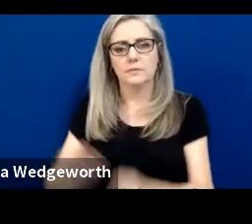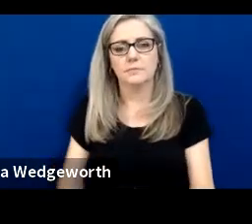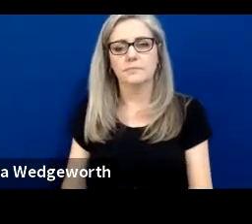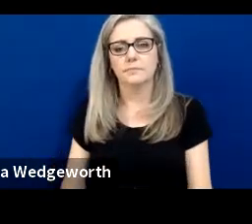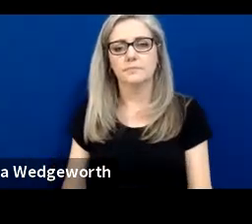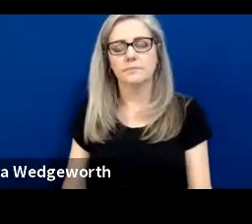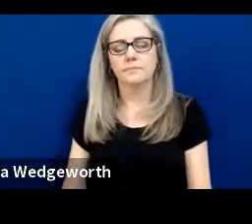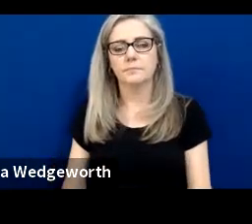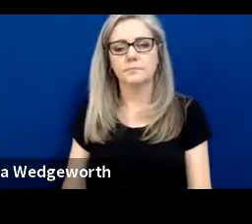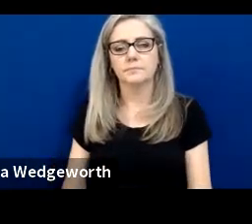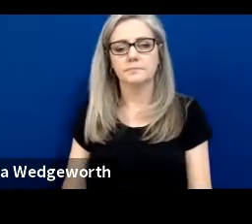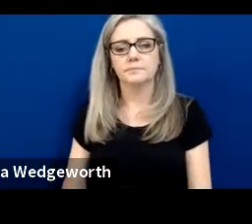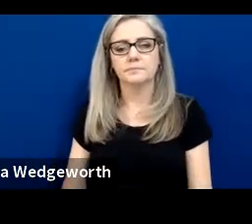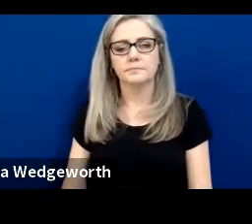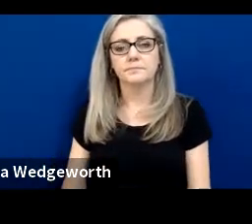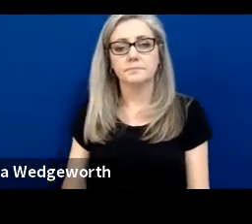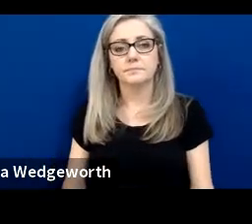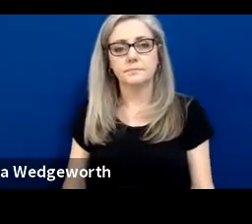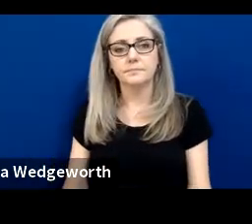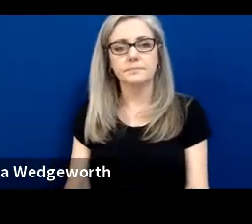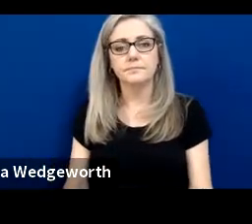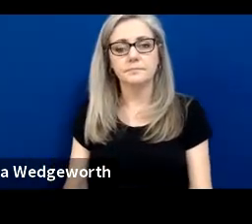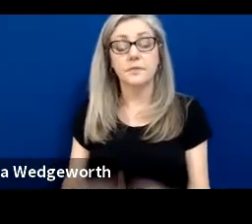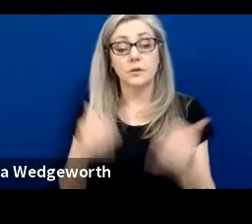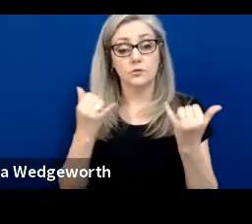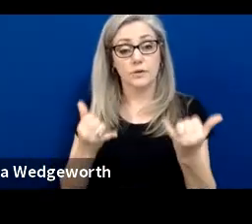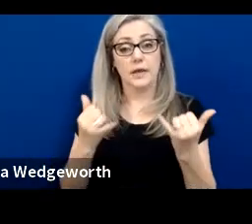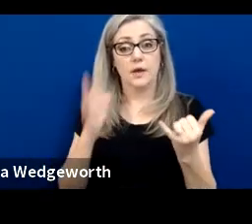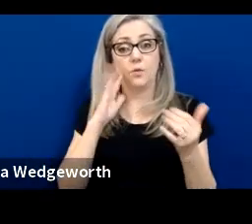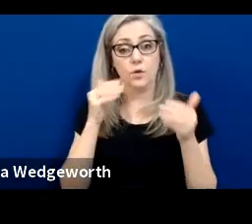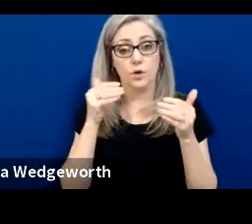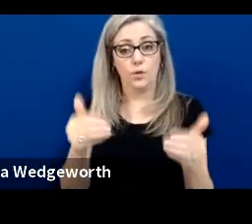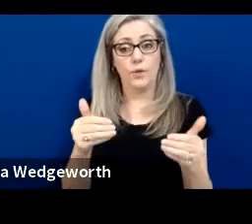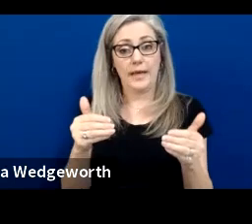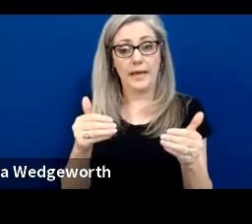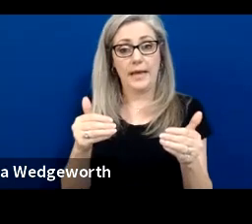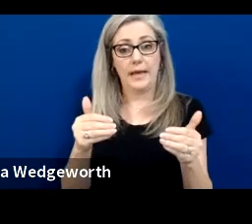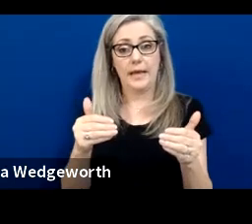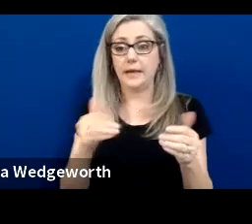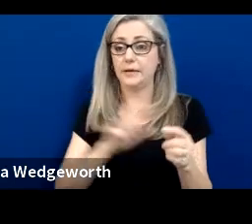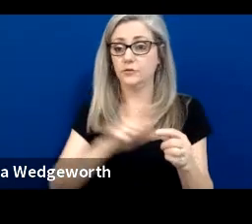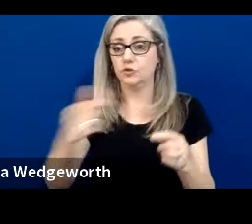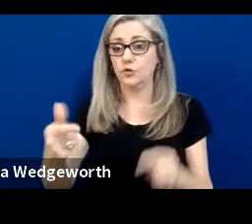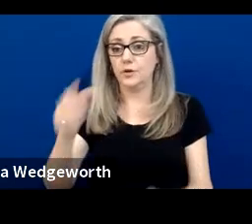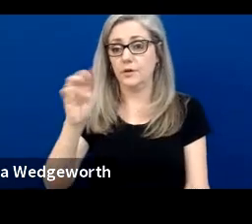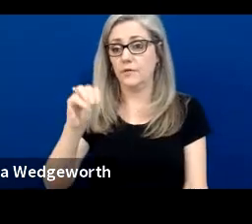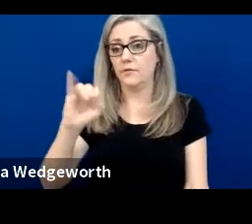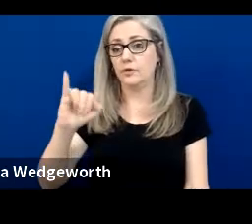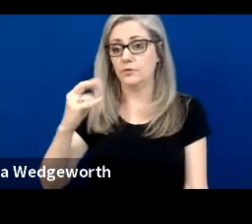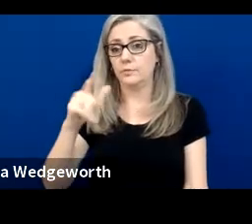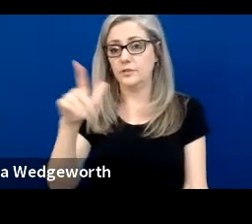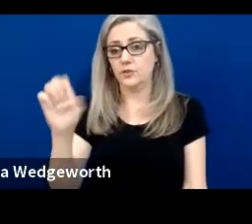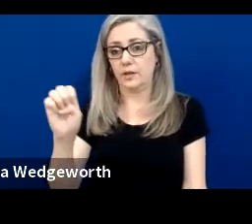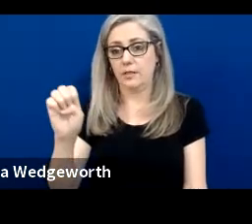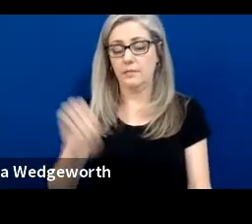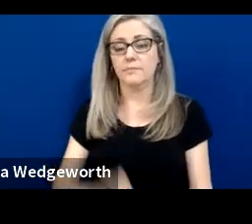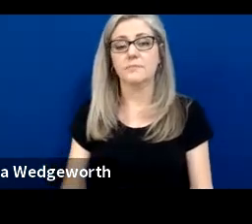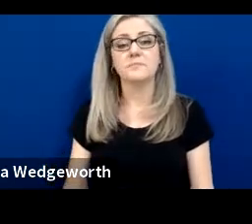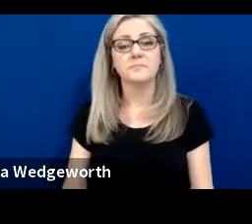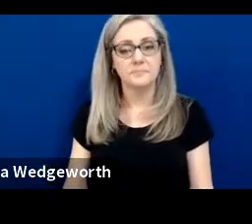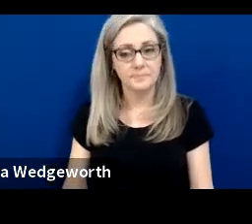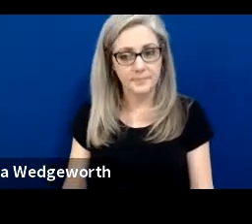I'm going to go ahead now and turn the time over to Michelle. Yeah,